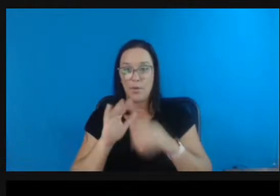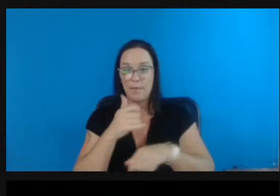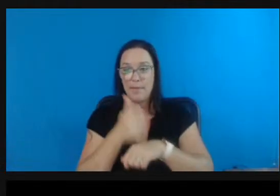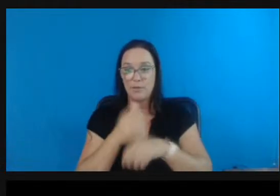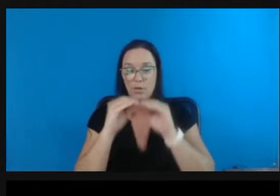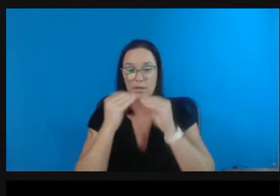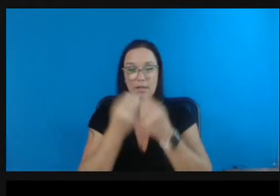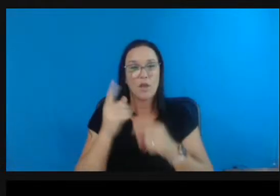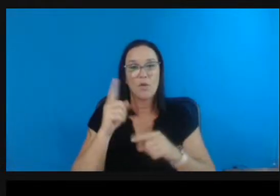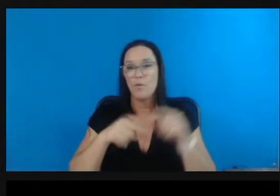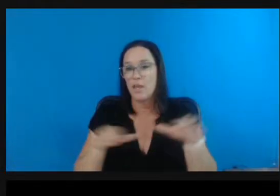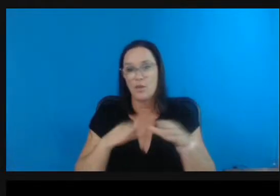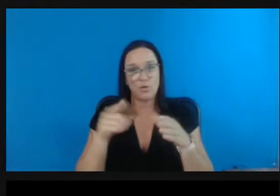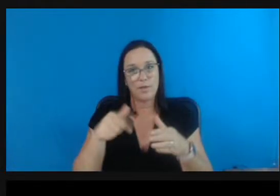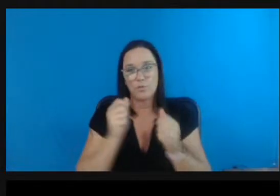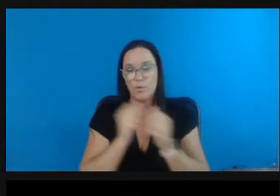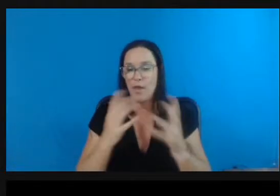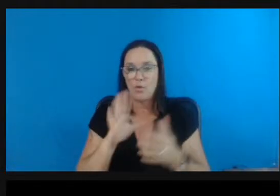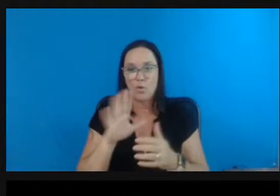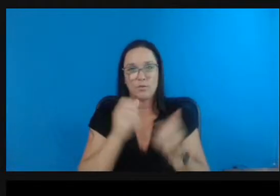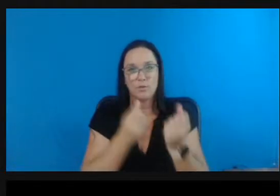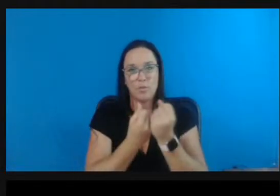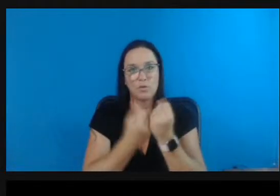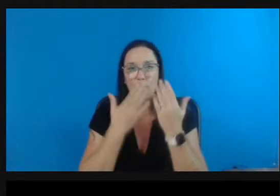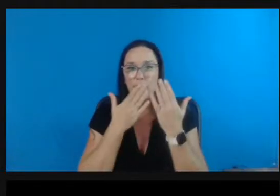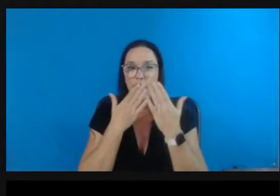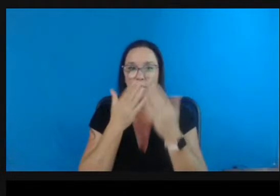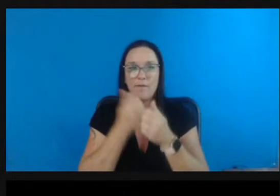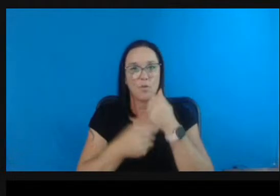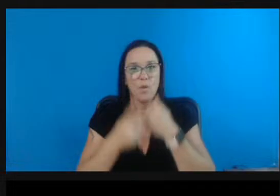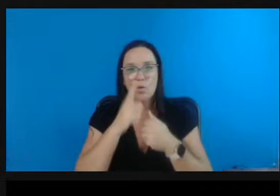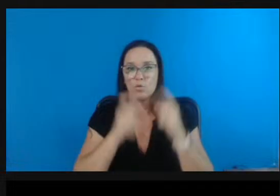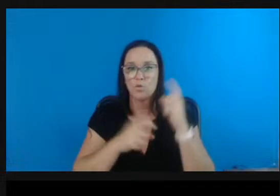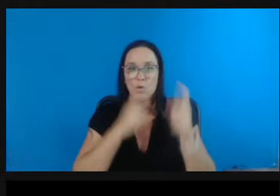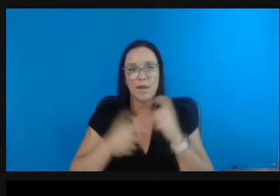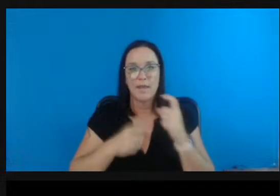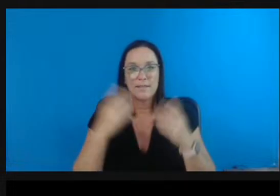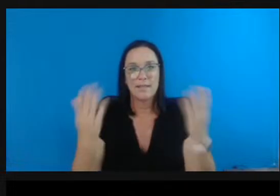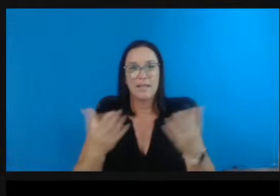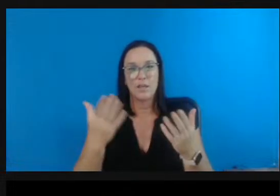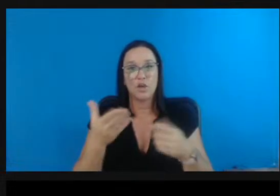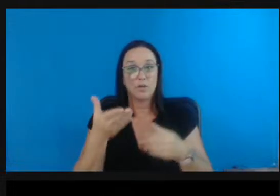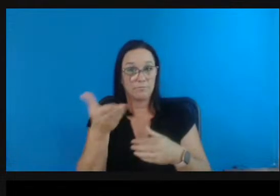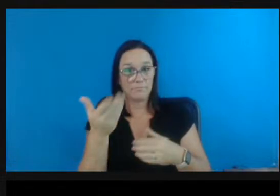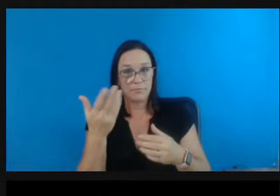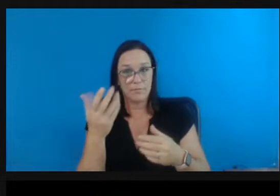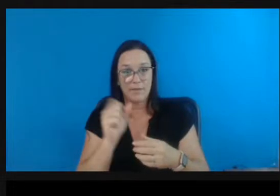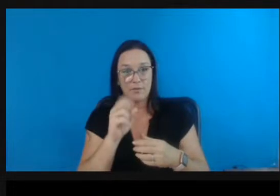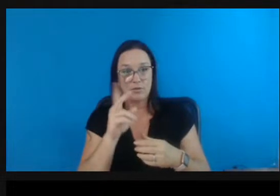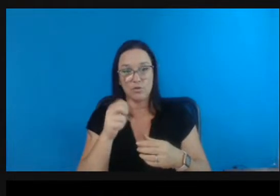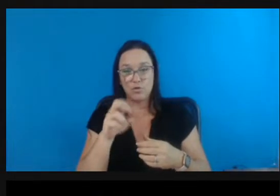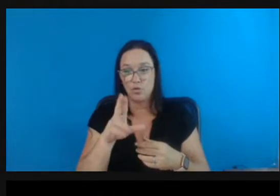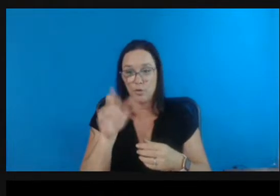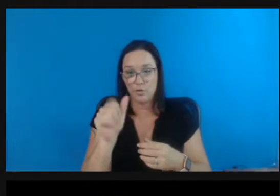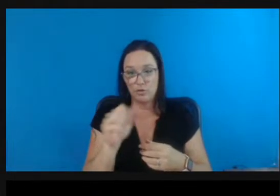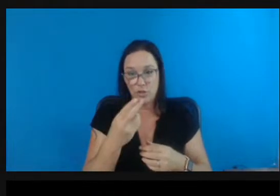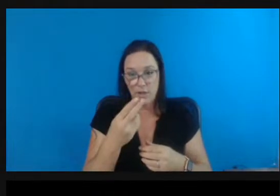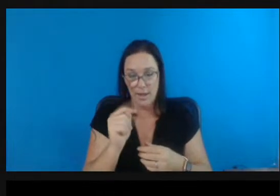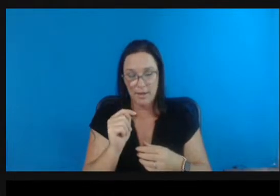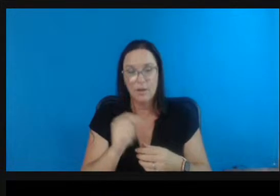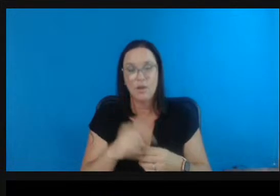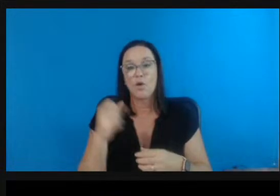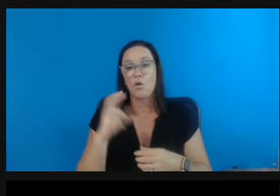do this without your support. So thank you to everybody who donates. Here, your super chats, on our website there, on our